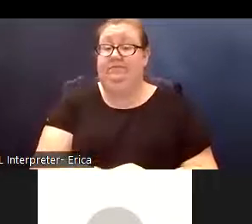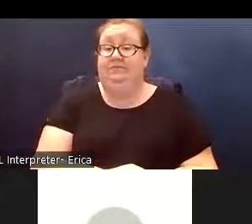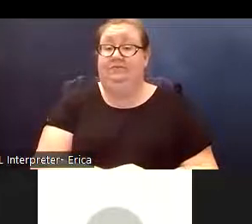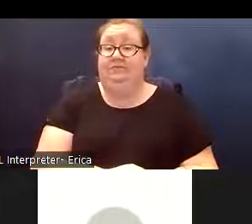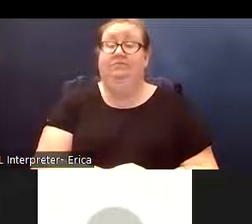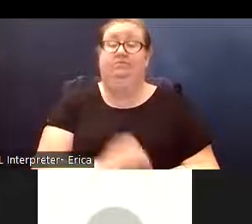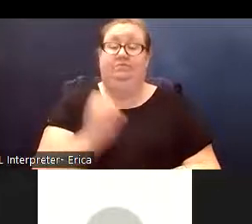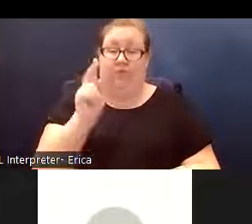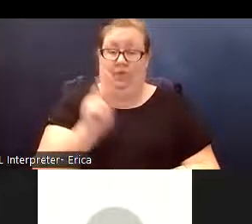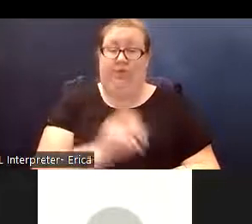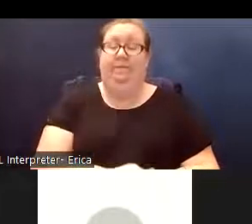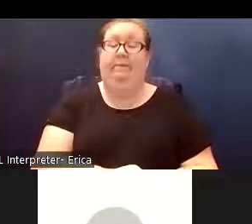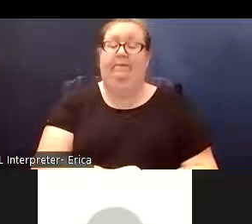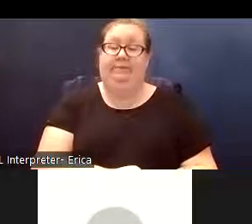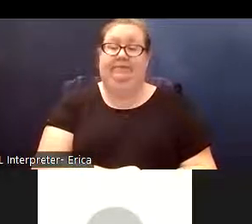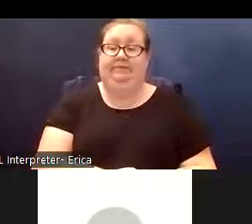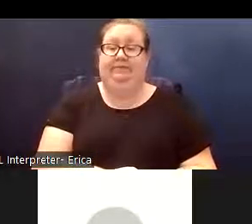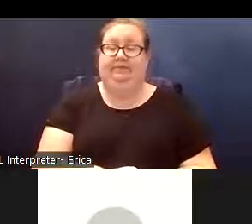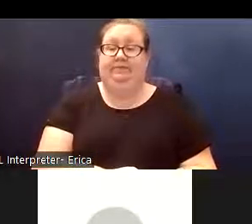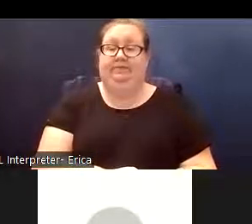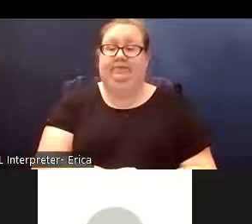All right.